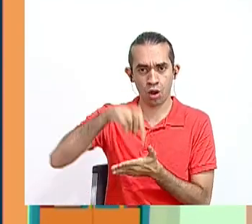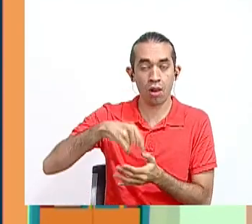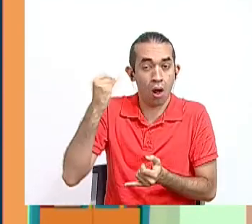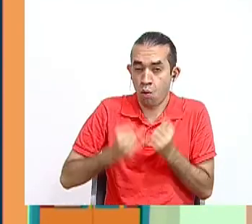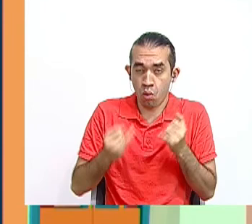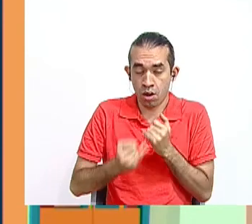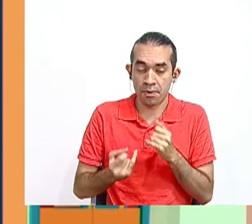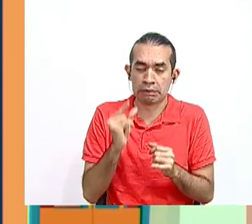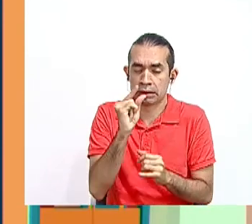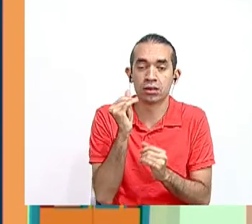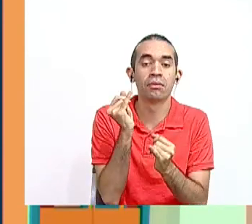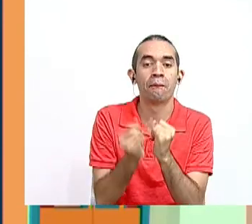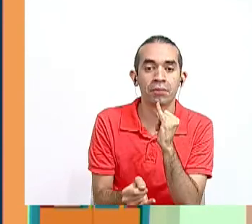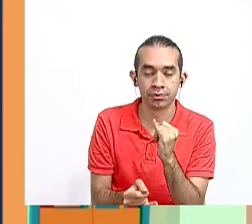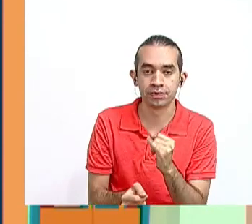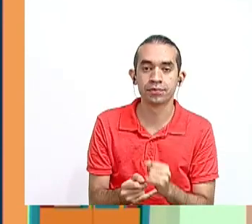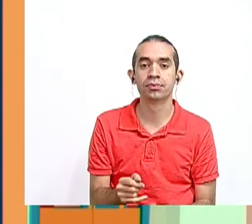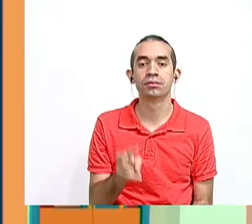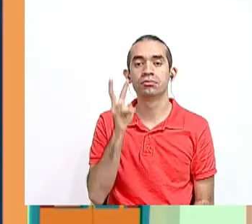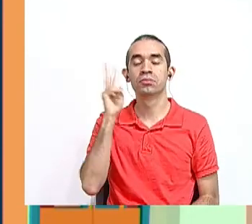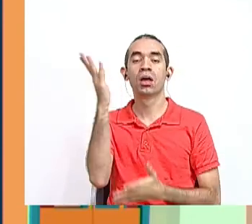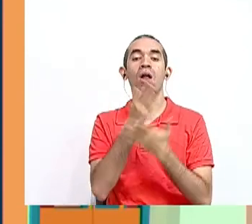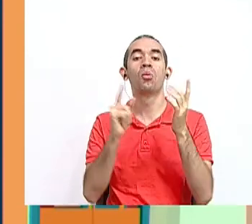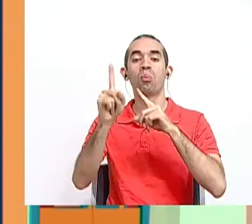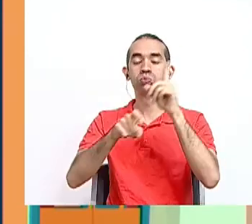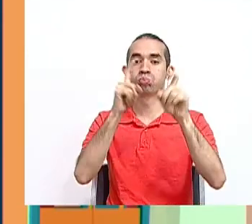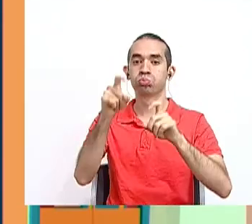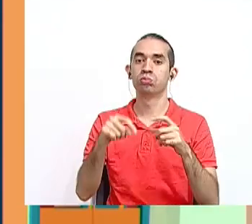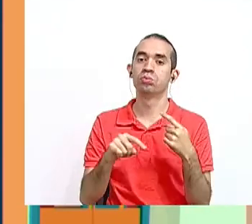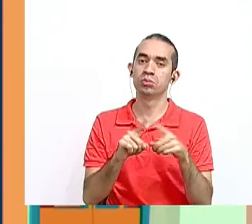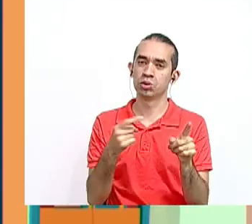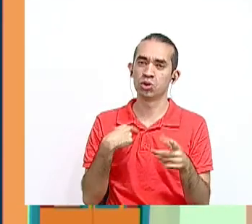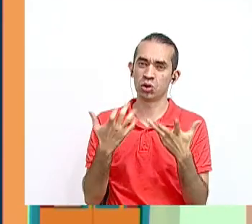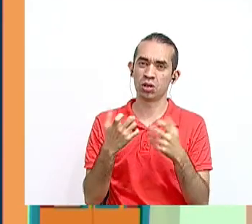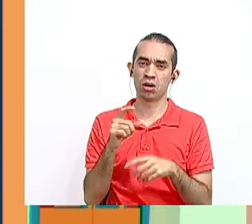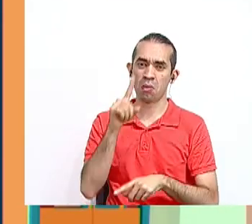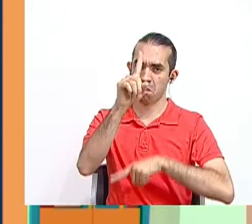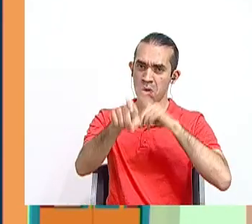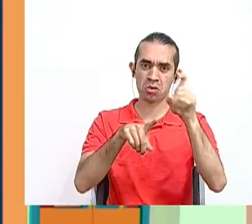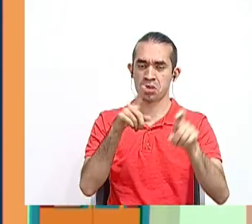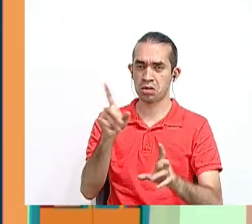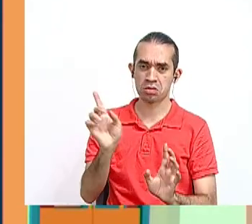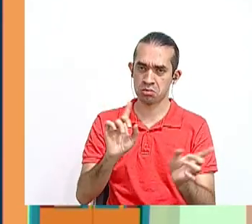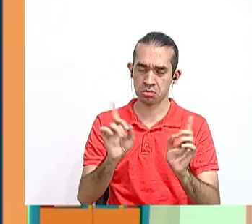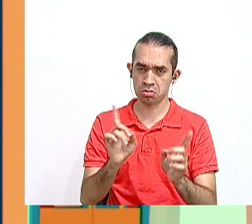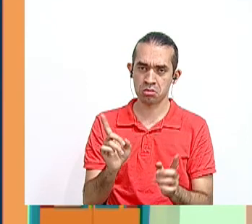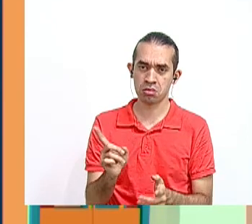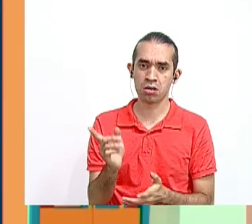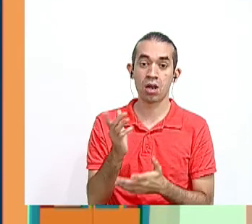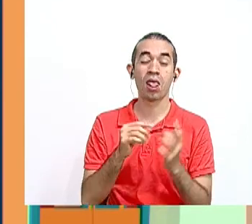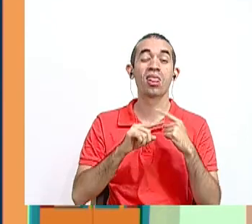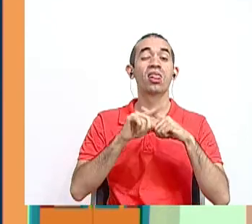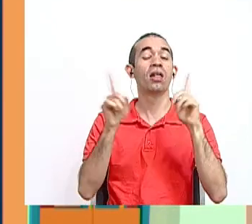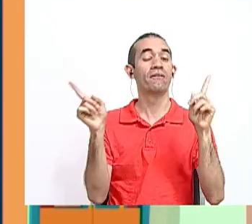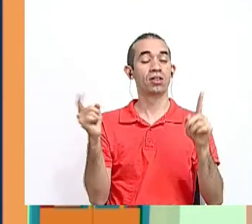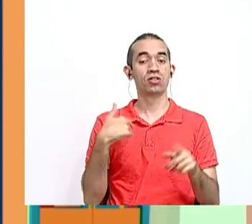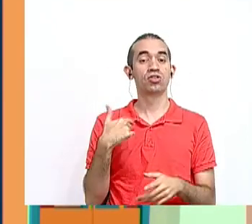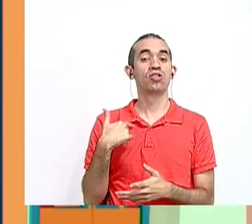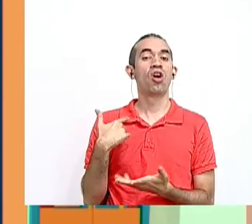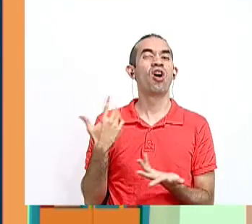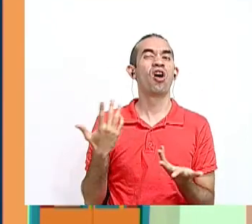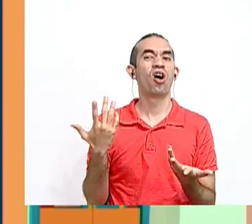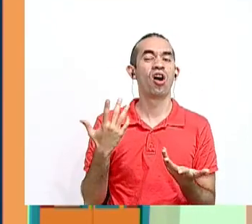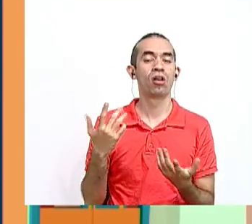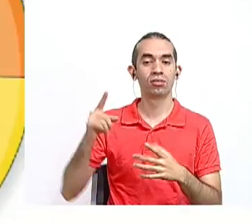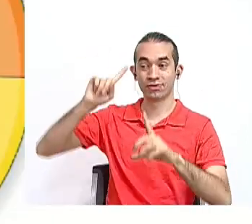So let's look at some of those questions. But I don't want to ask you the questions. What I did is something different. I brought the spin